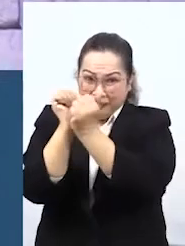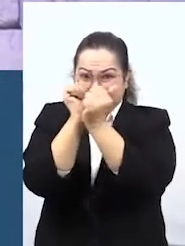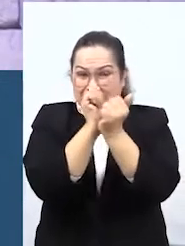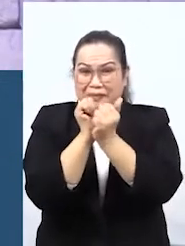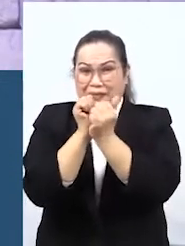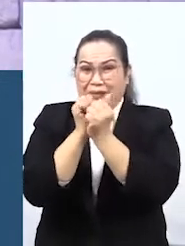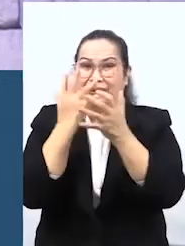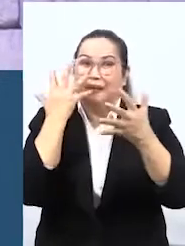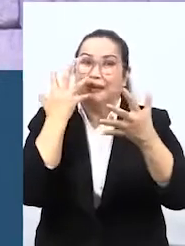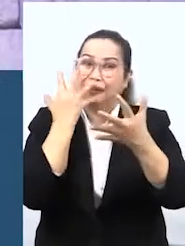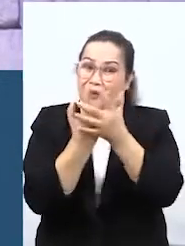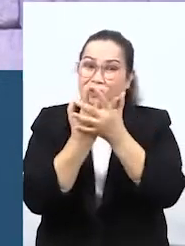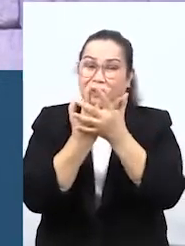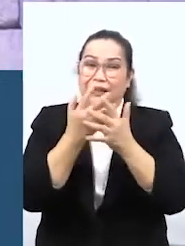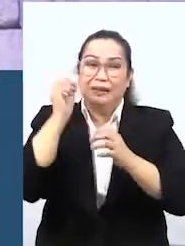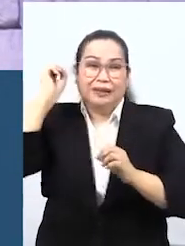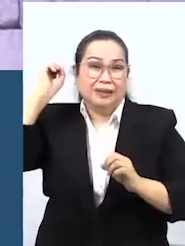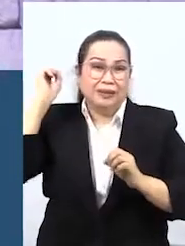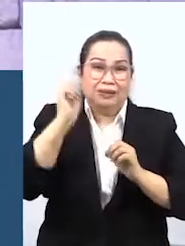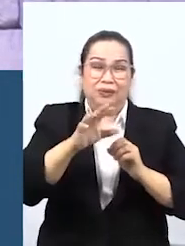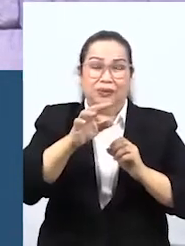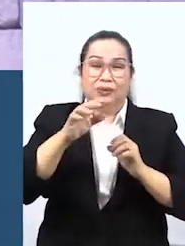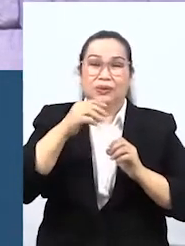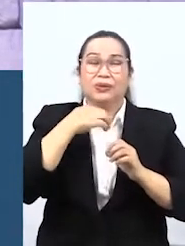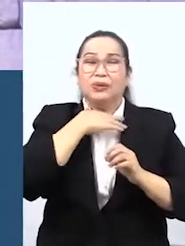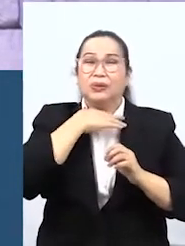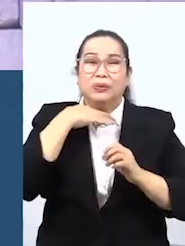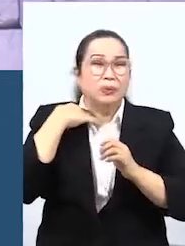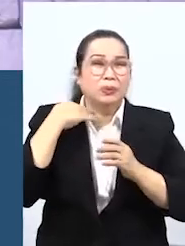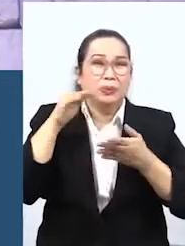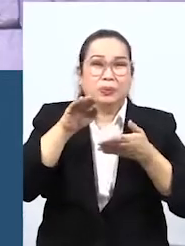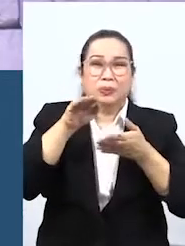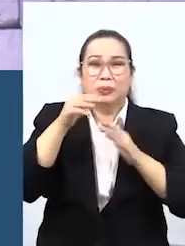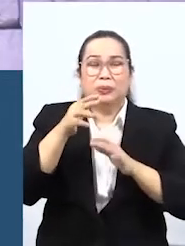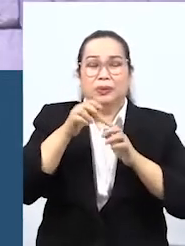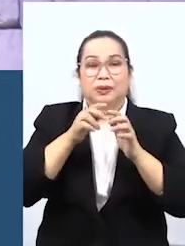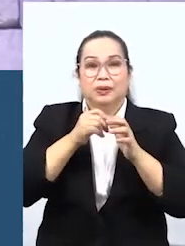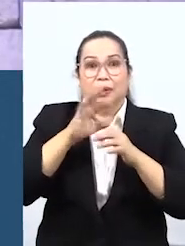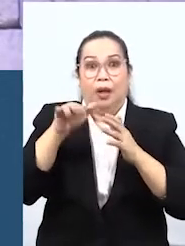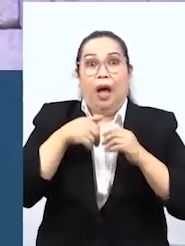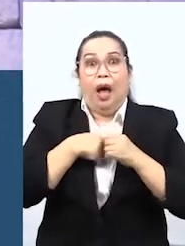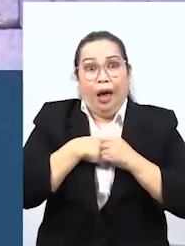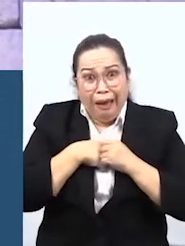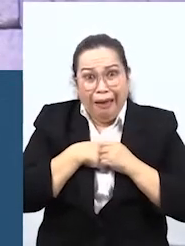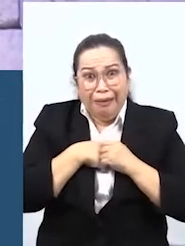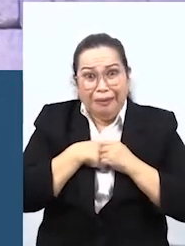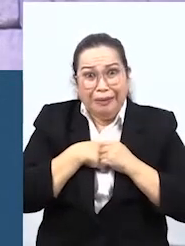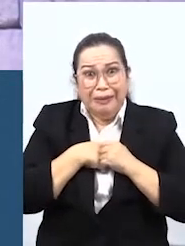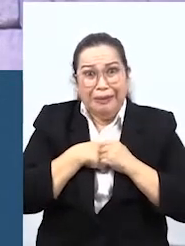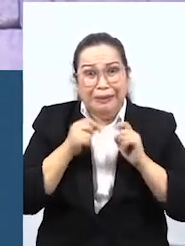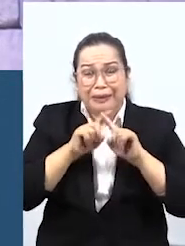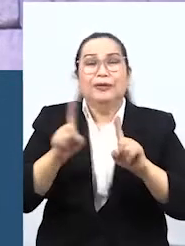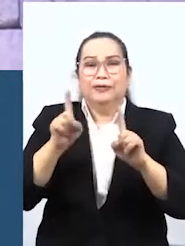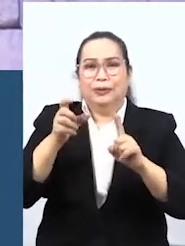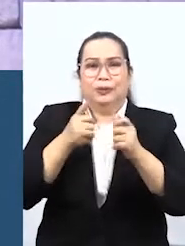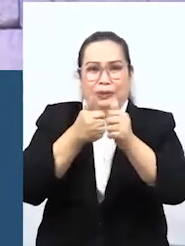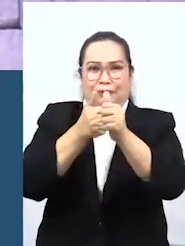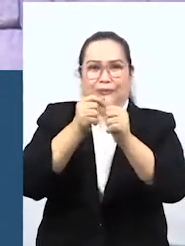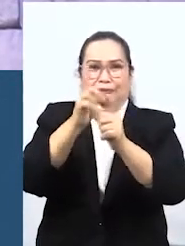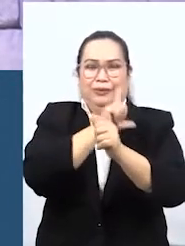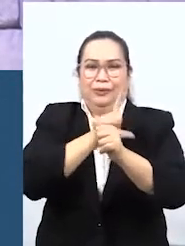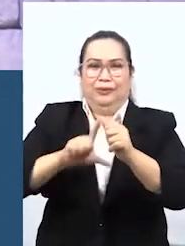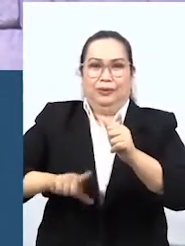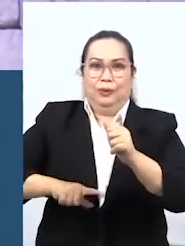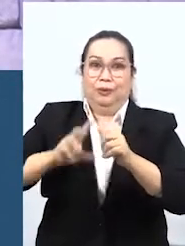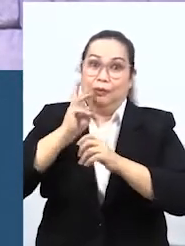imprisoned and stoned and s into ibang klase pala when you follow the Lord you go through this What the